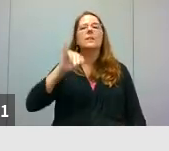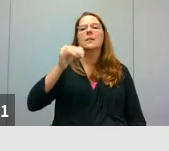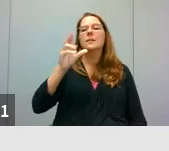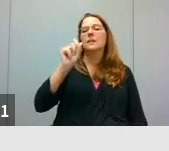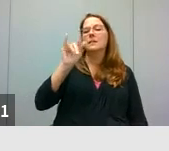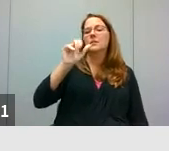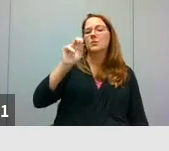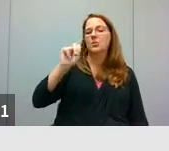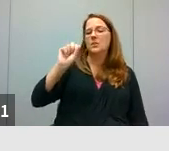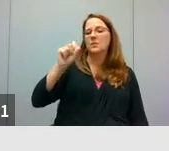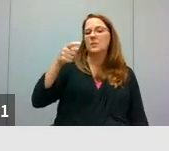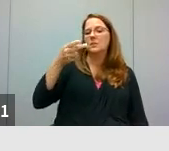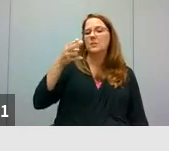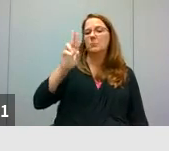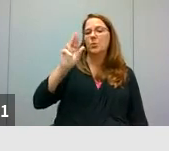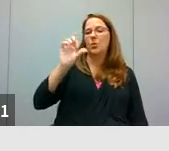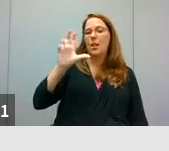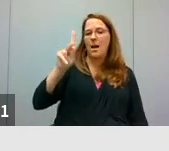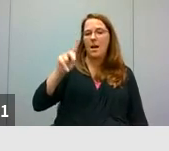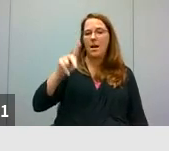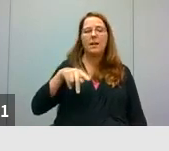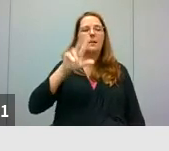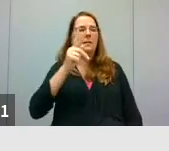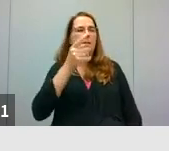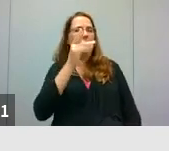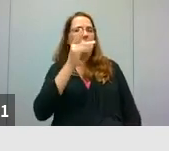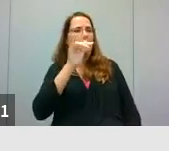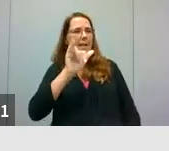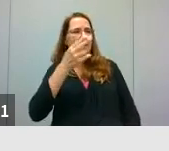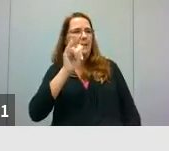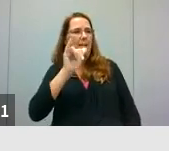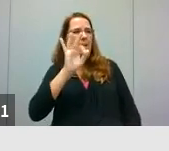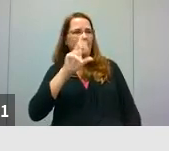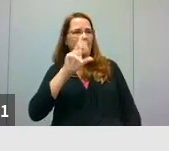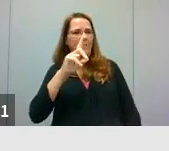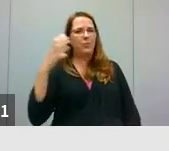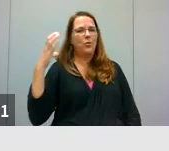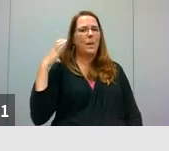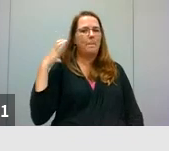Justin Spurlock, Kathy Hayfield, Commissioner.